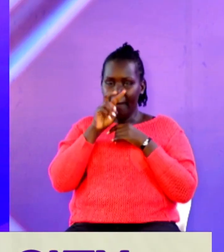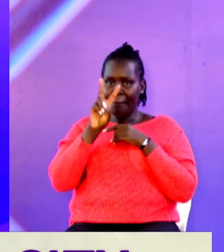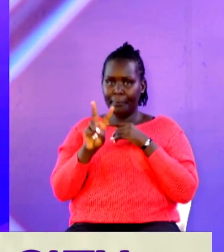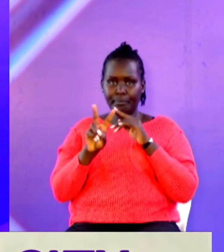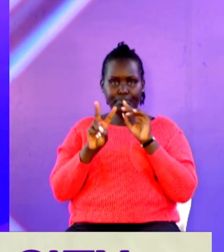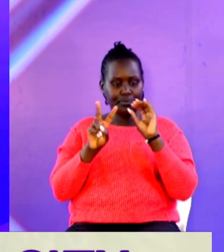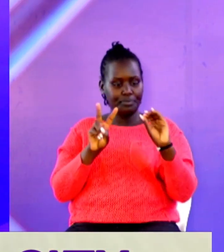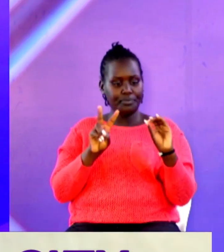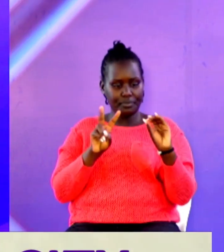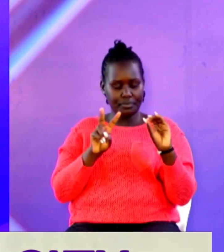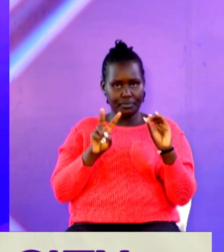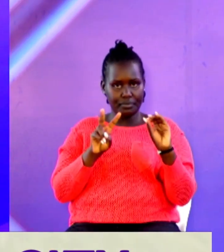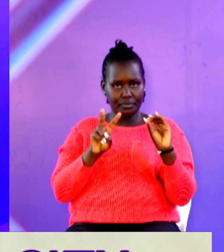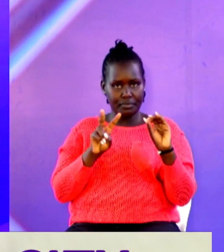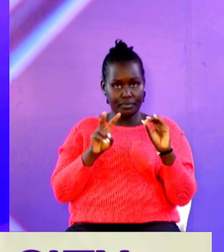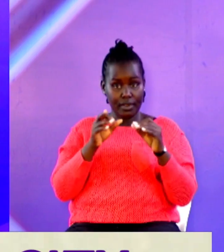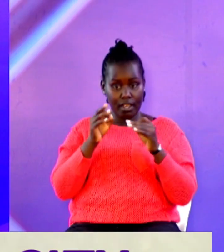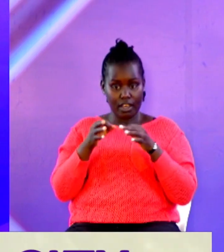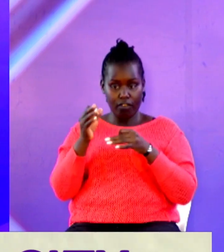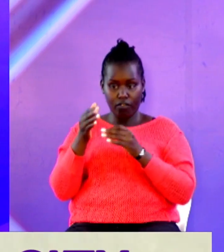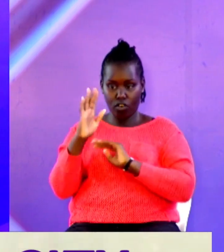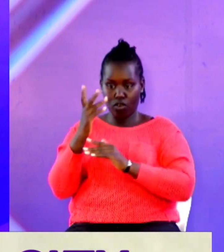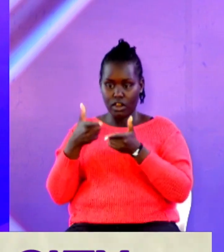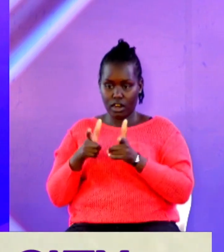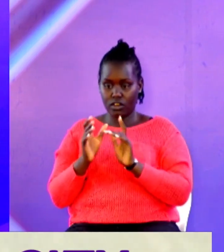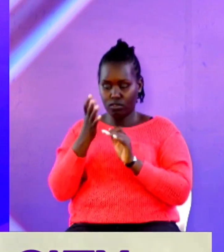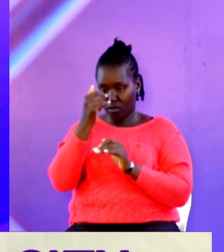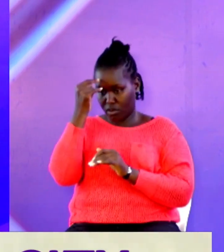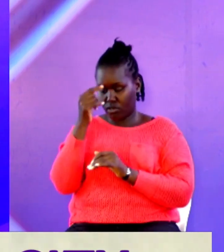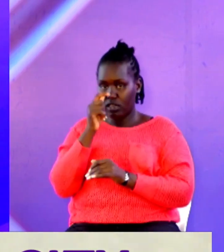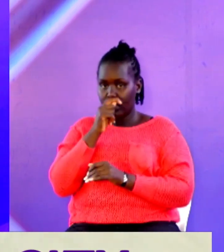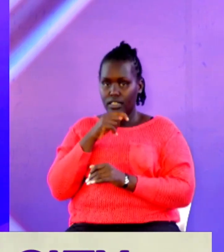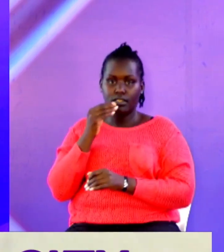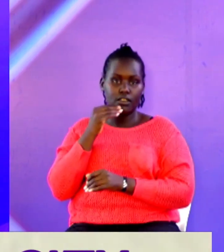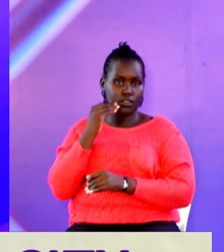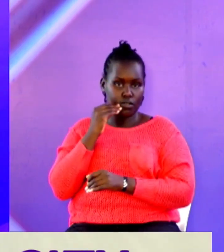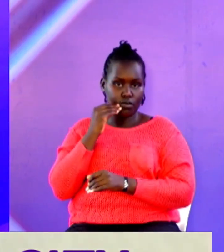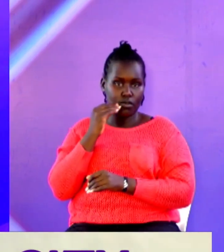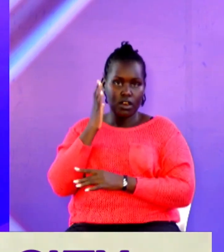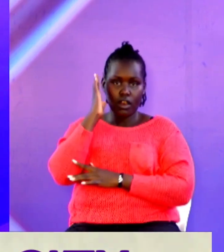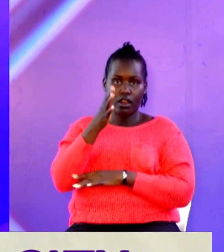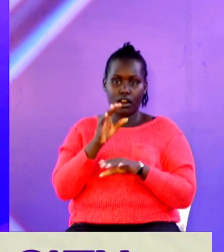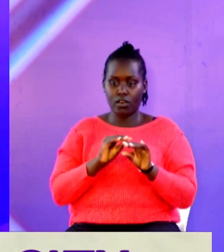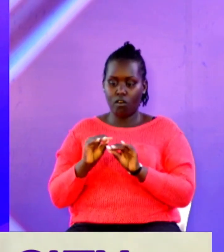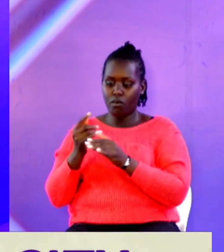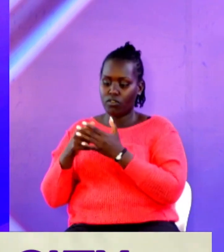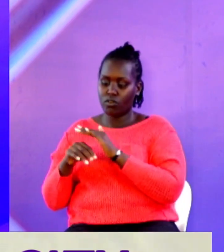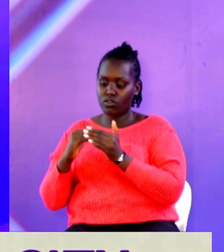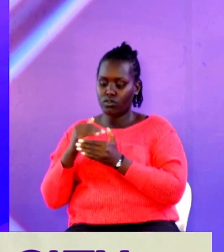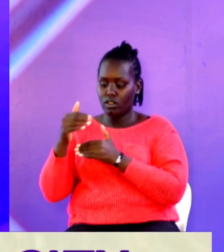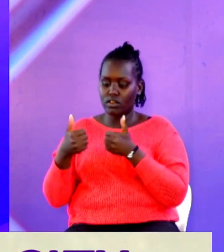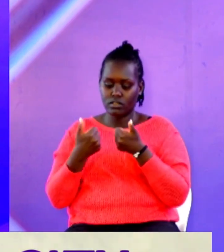2-0, God willing, because Tanzania are at home. So directly, let's move to the next